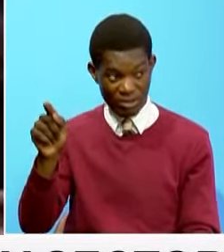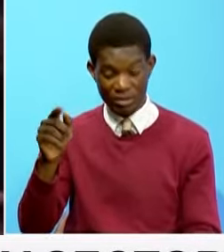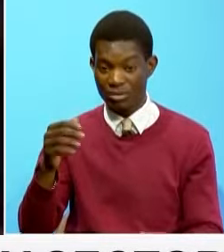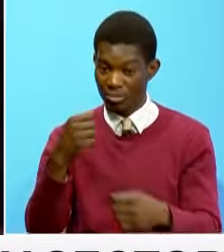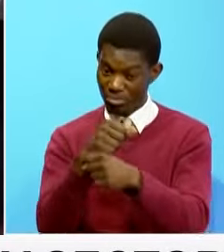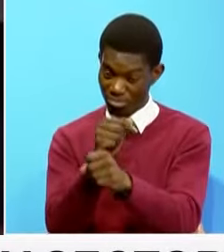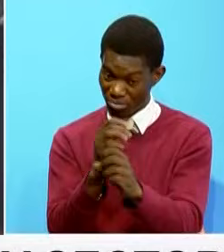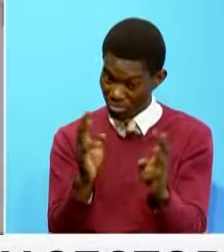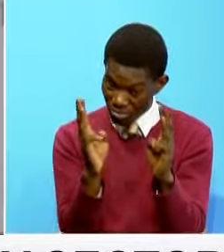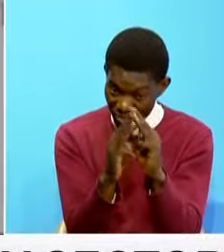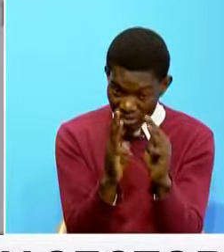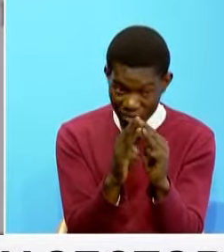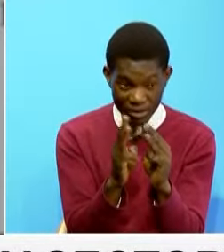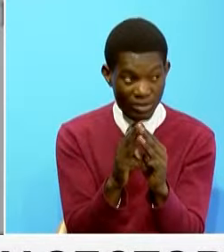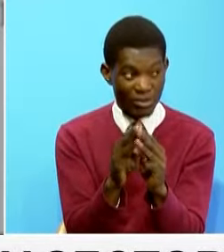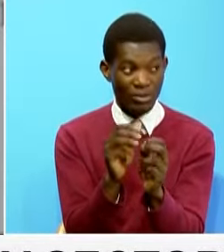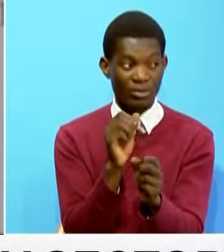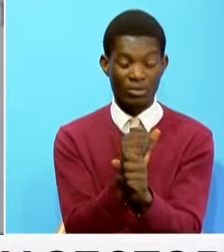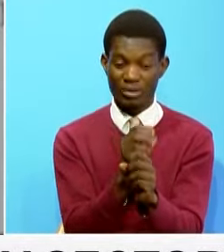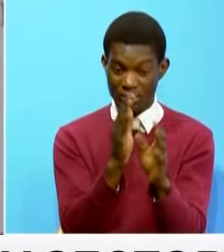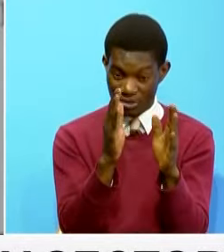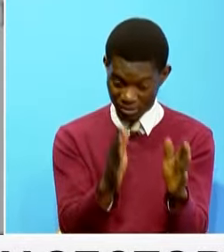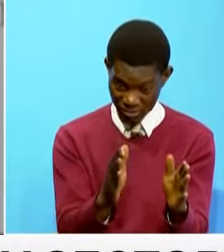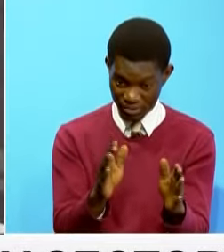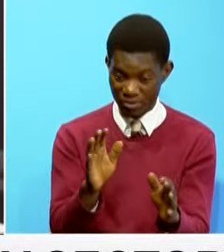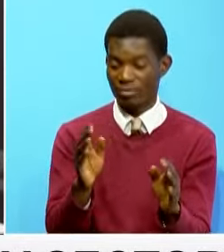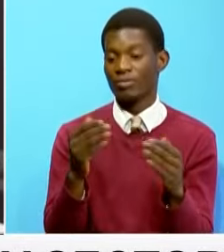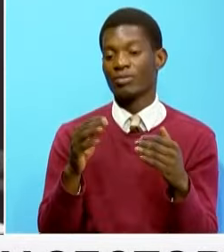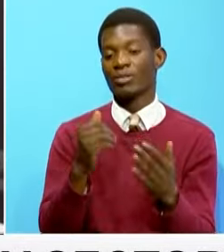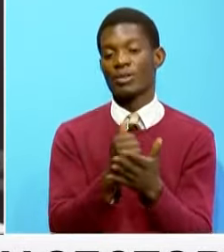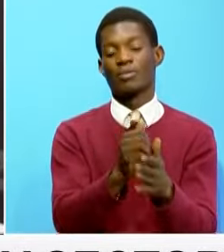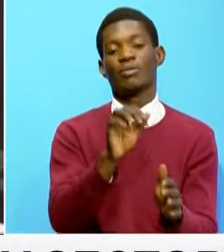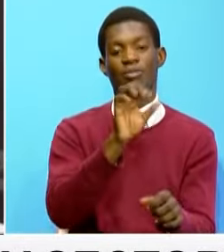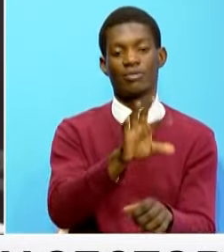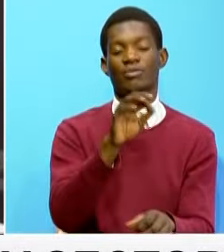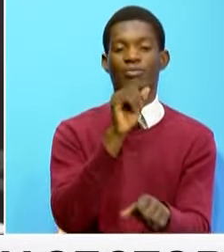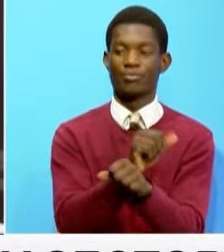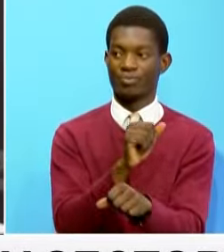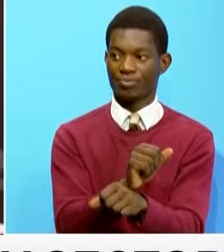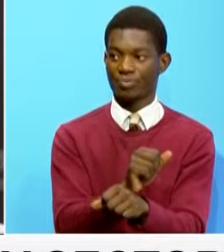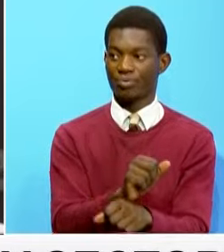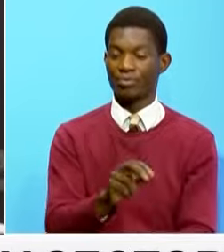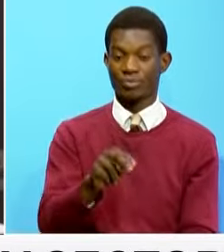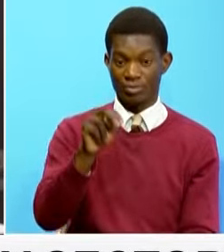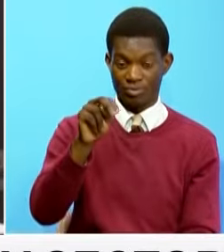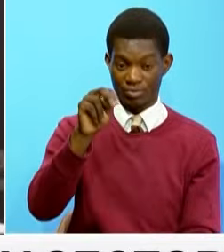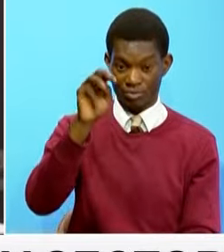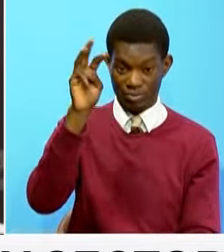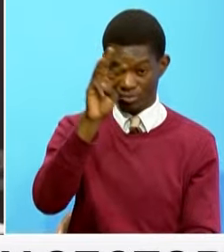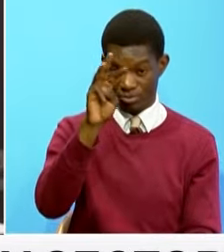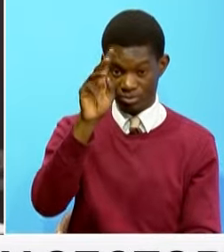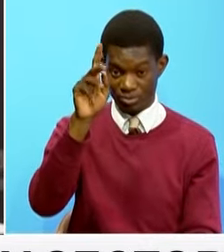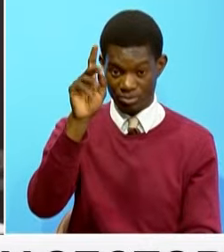to employers as well as share ideas. Northwestern Province Principal Planner indulges